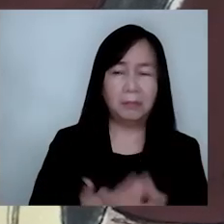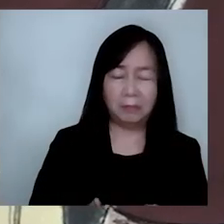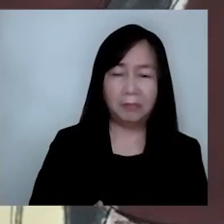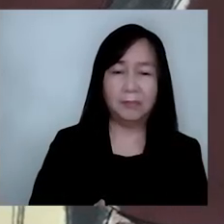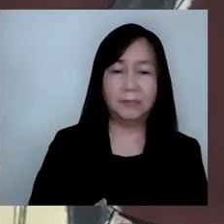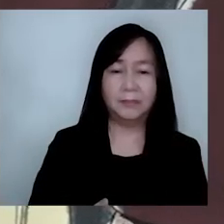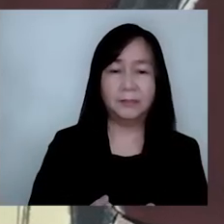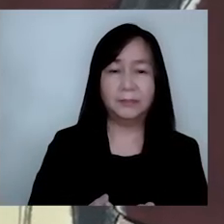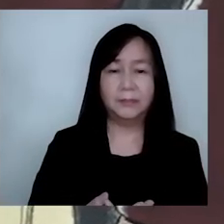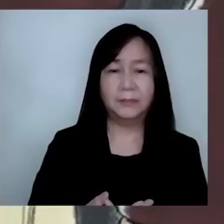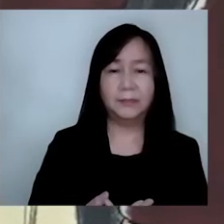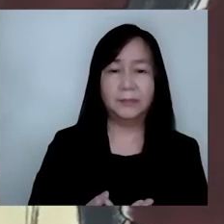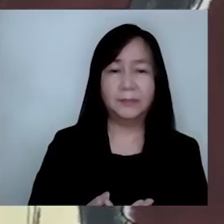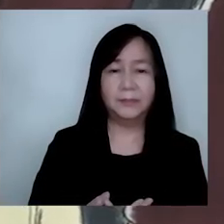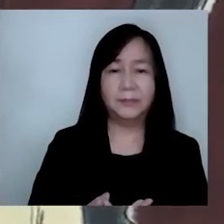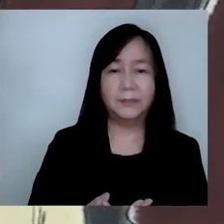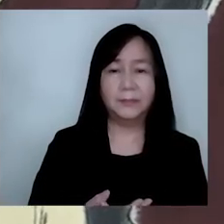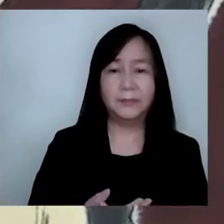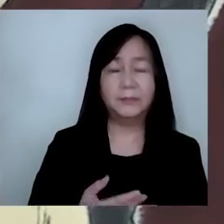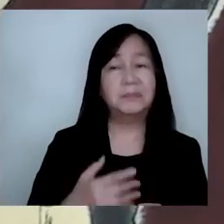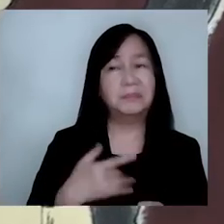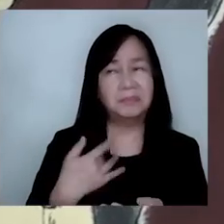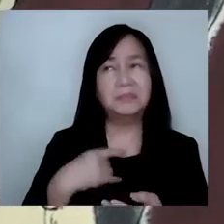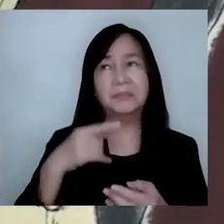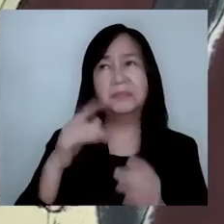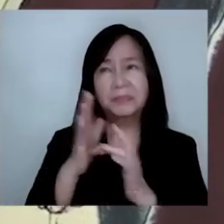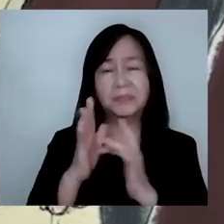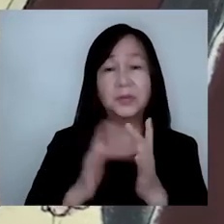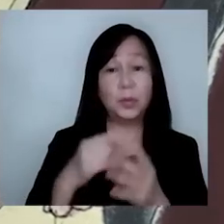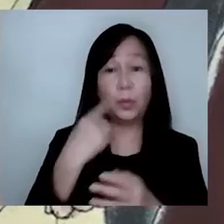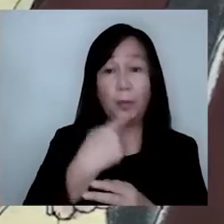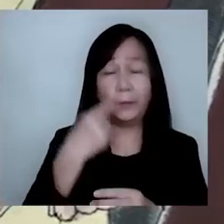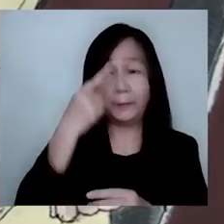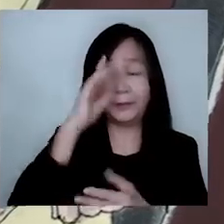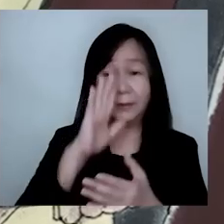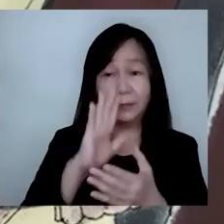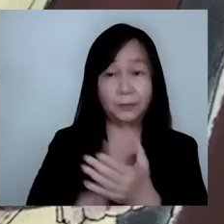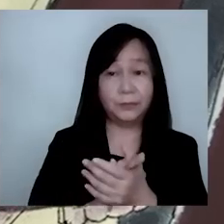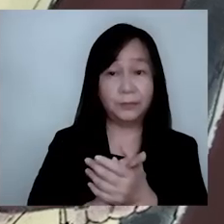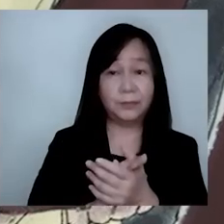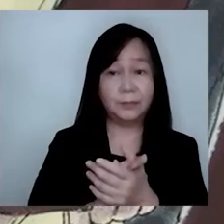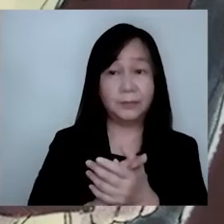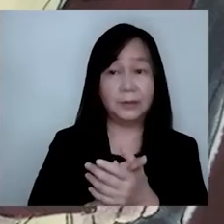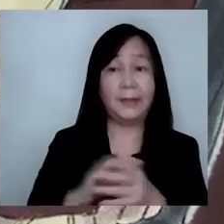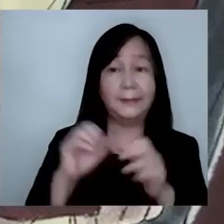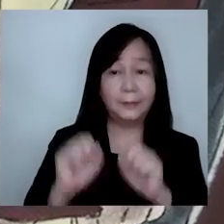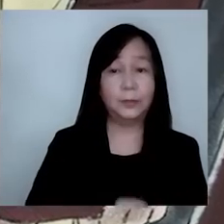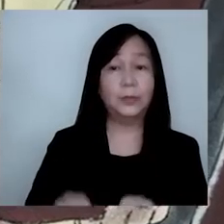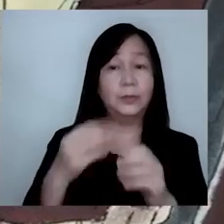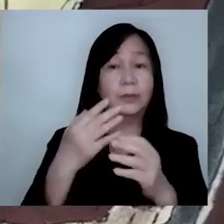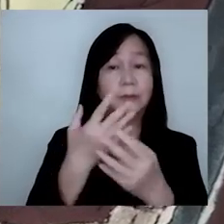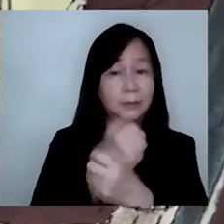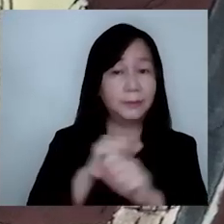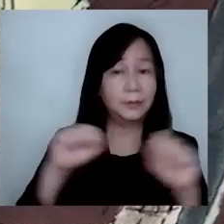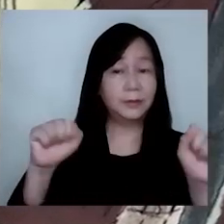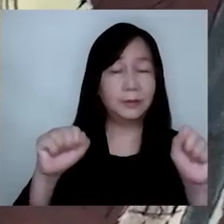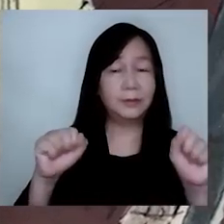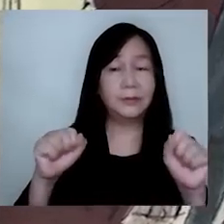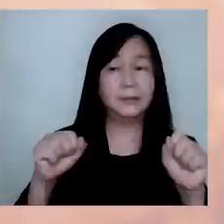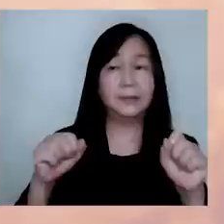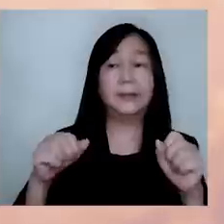Jesus whom they believed would liberate Israel you know somehow failed